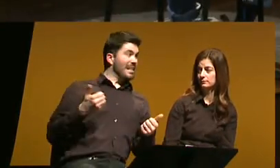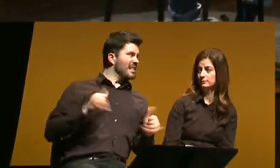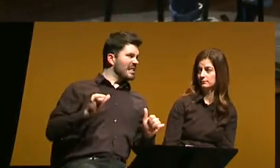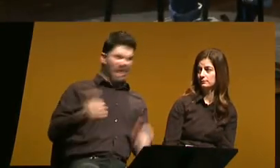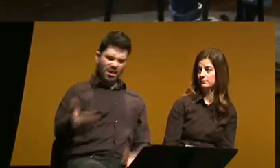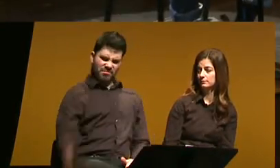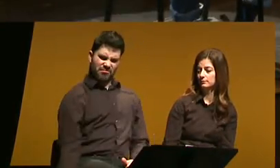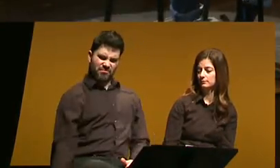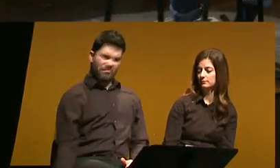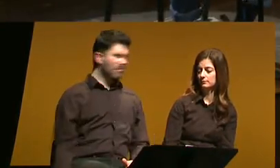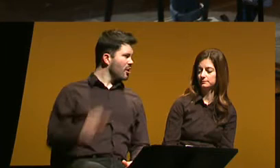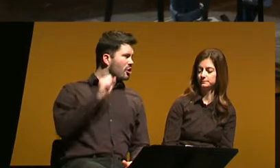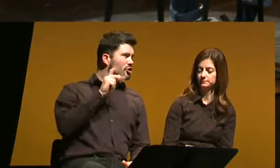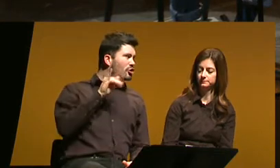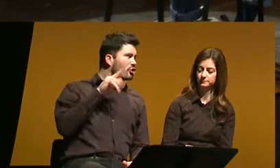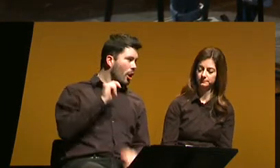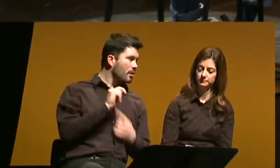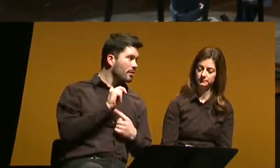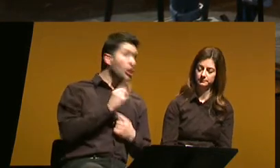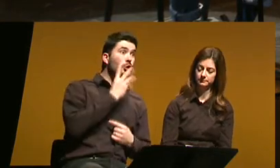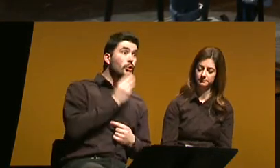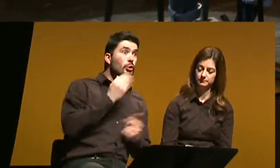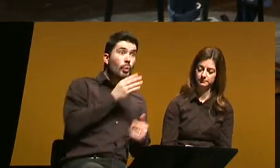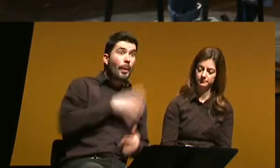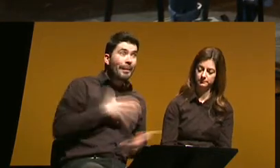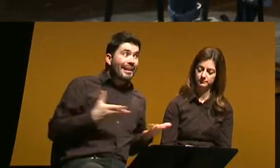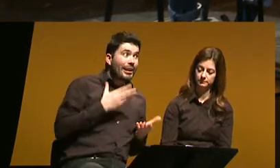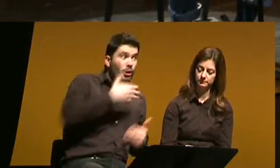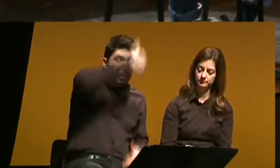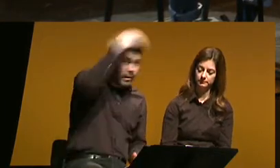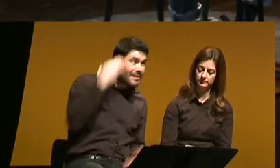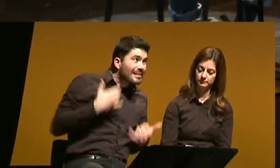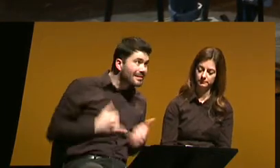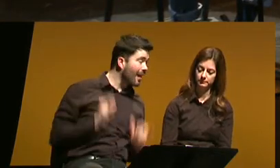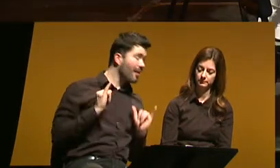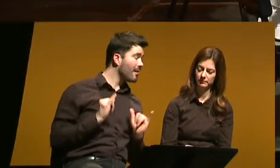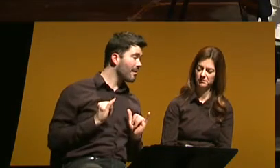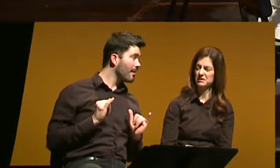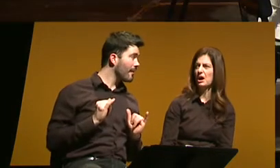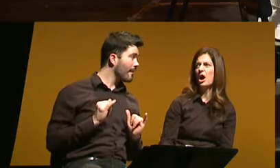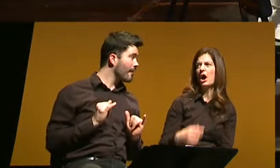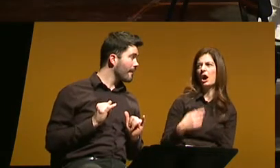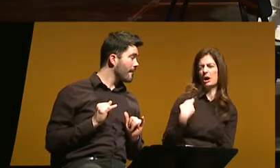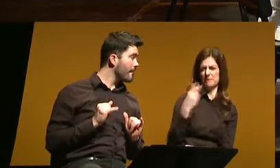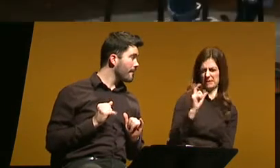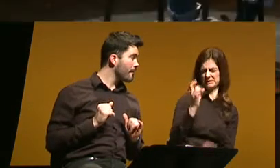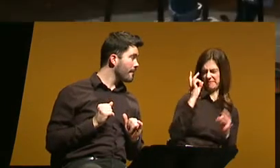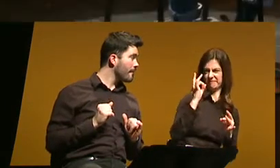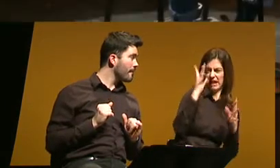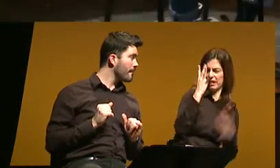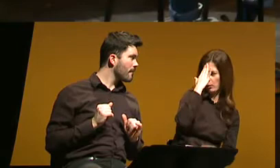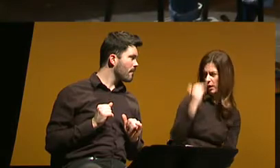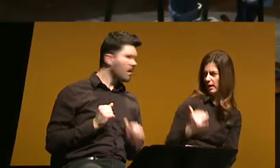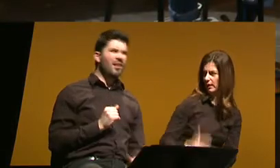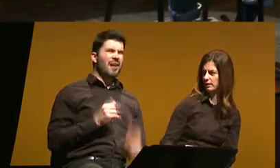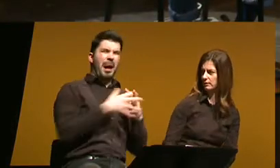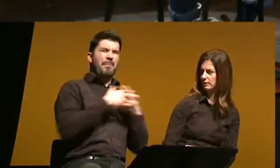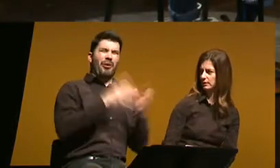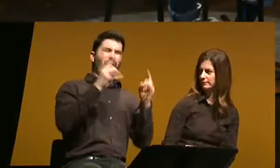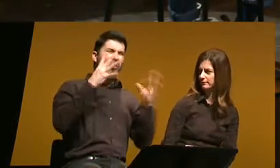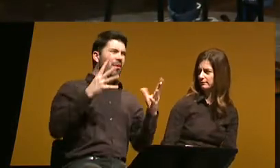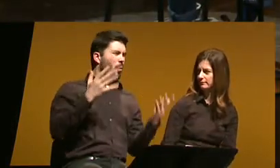ankles. Hasidic Jewish women here cover their hair too. Why are Muslims so violent? Why are Americans so violent?